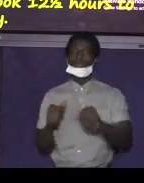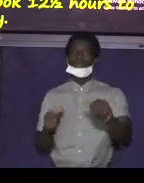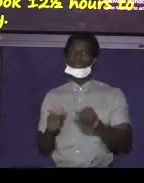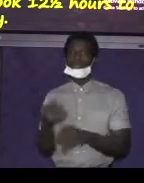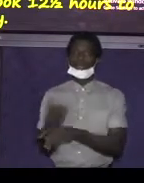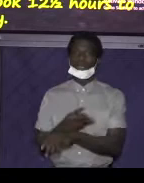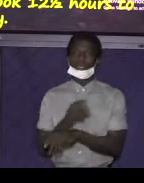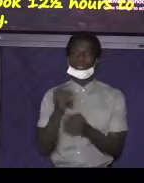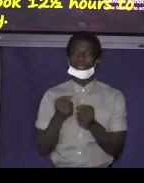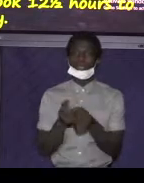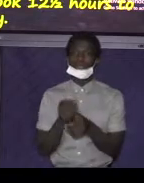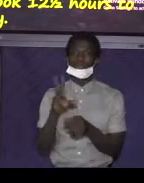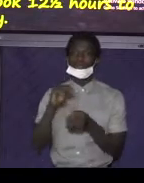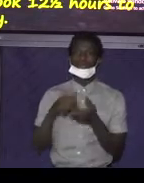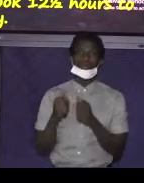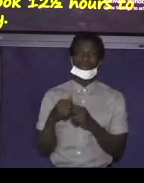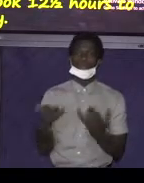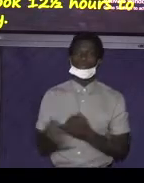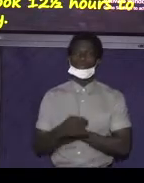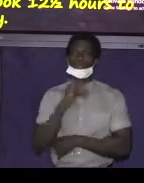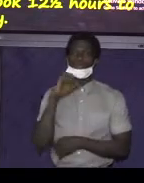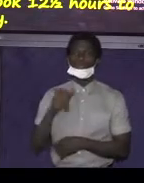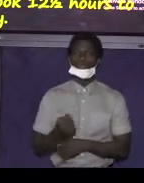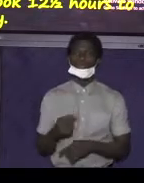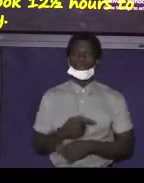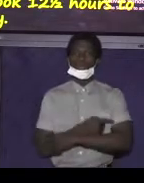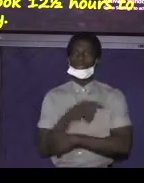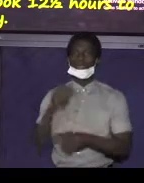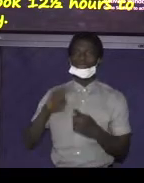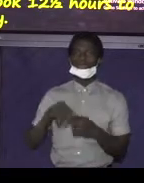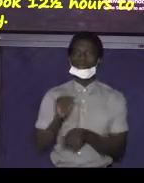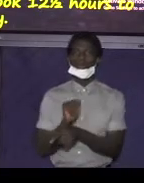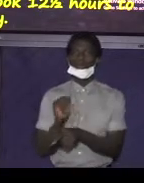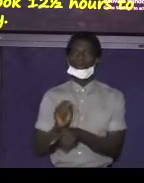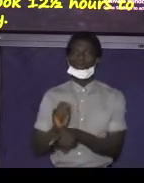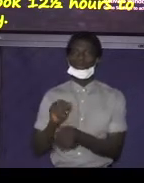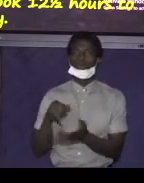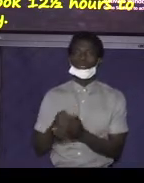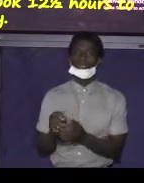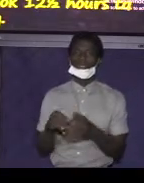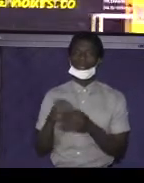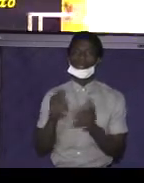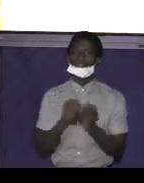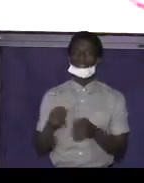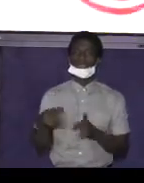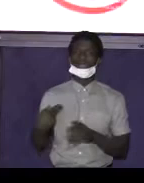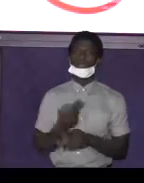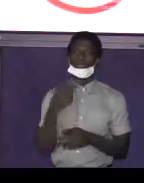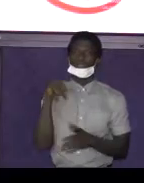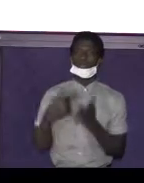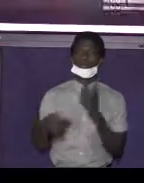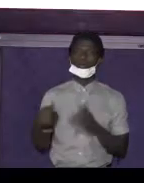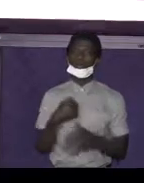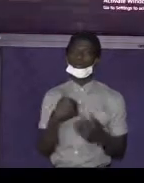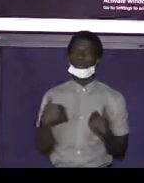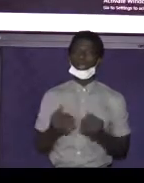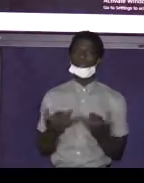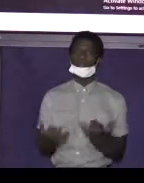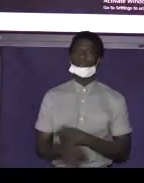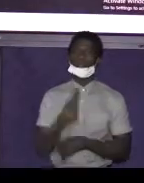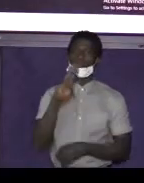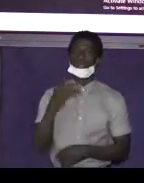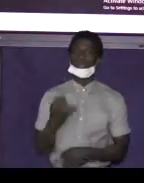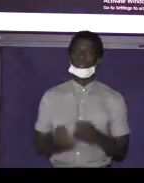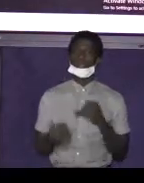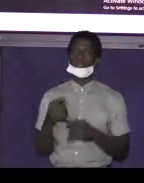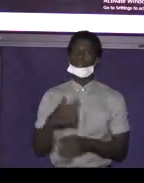time, speed, no problem. Today is another day to work it out together. Let us see what we have today. By the end of